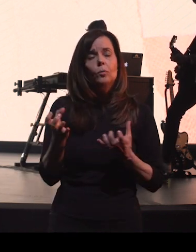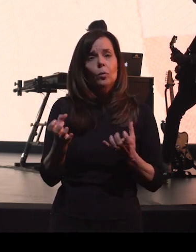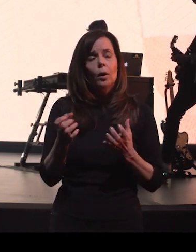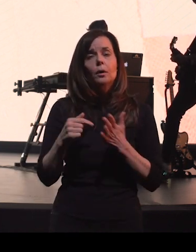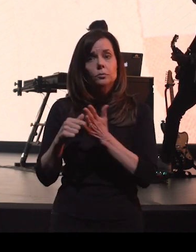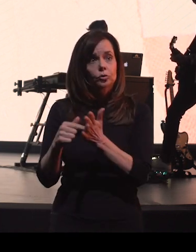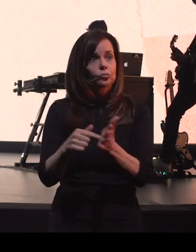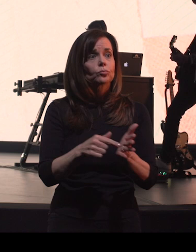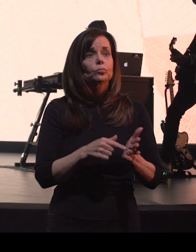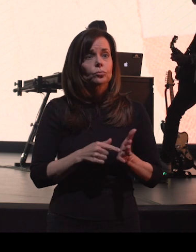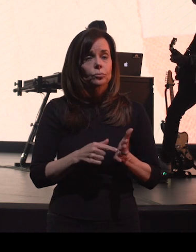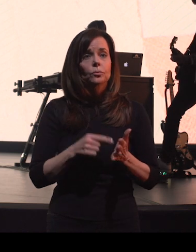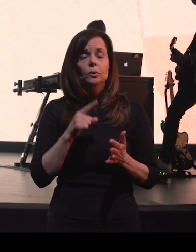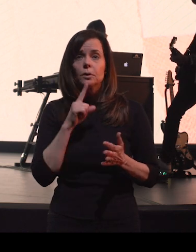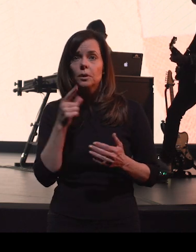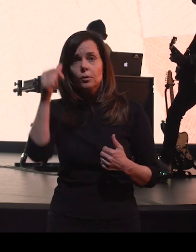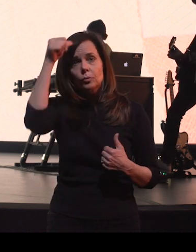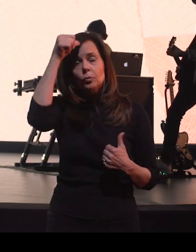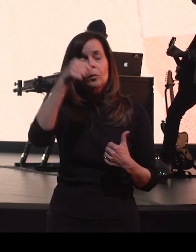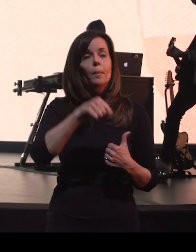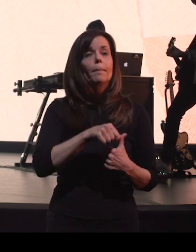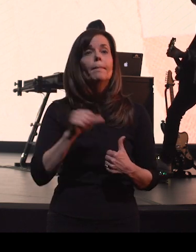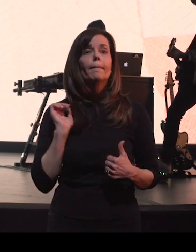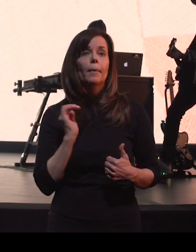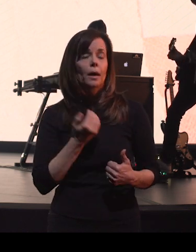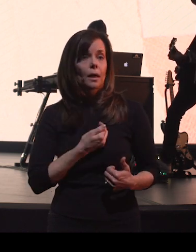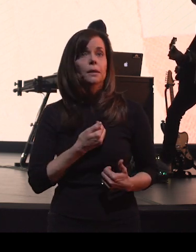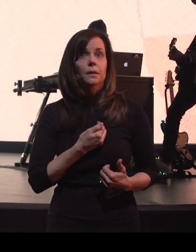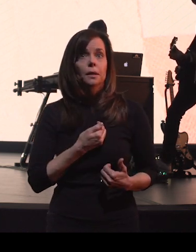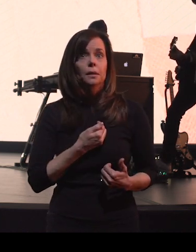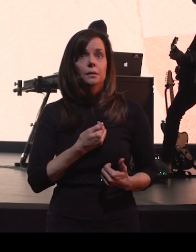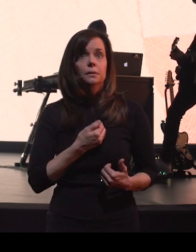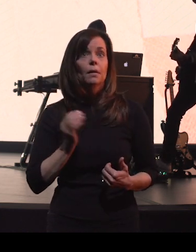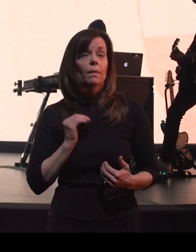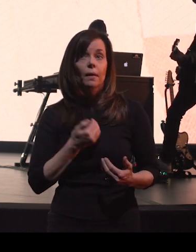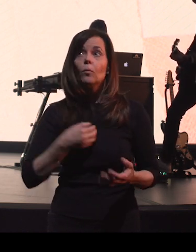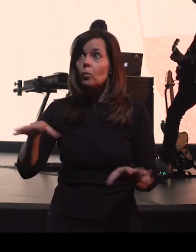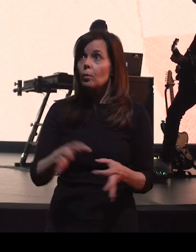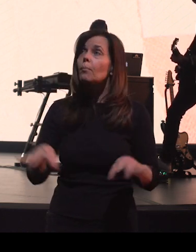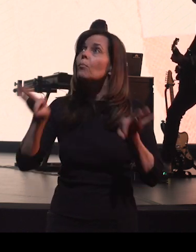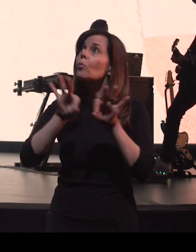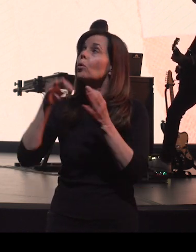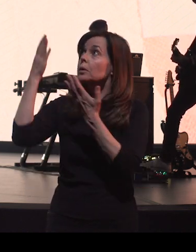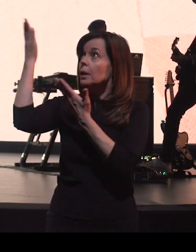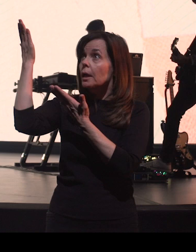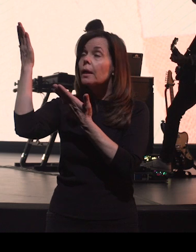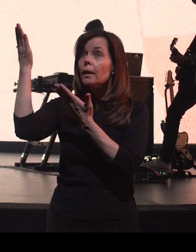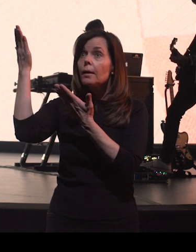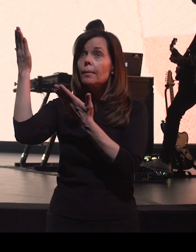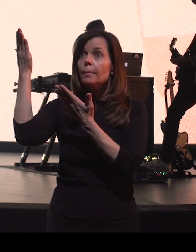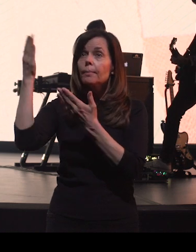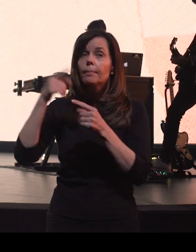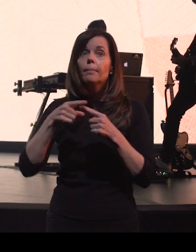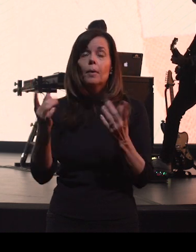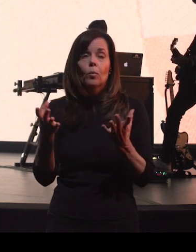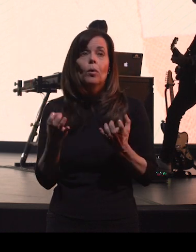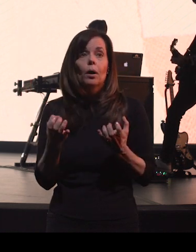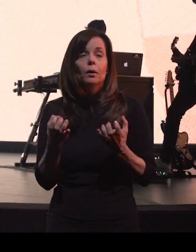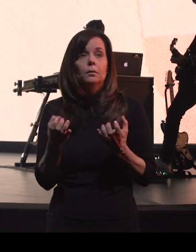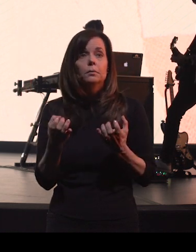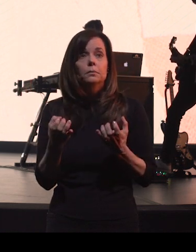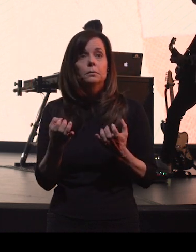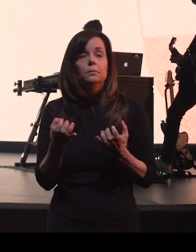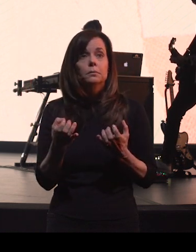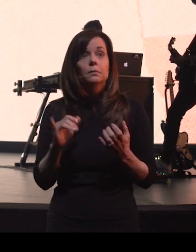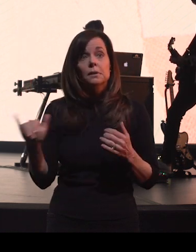and tell you and remind you in this moment that you matter to him, I think he also wants us to remind you that you not